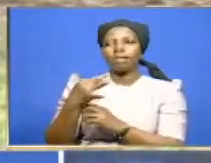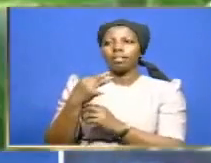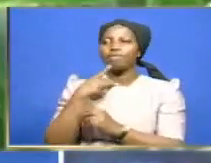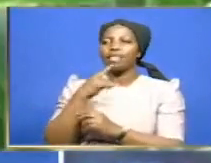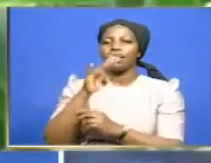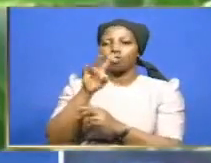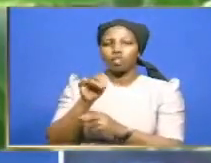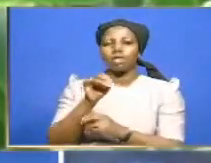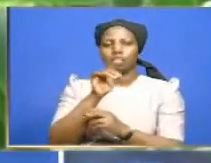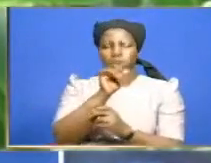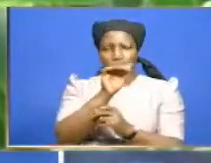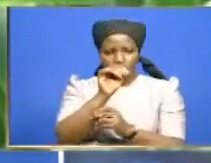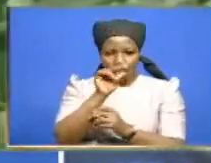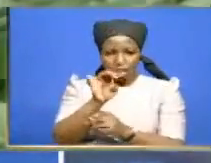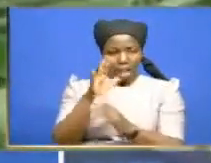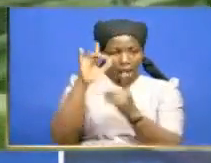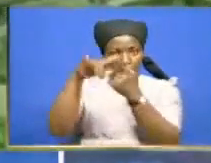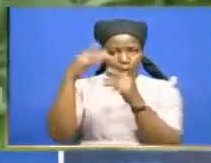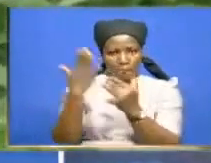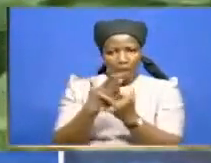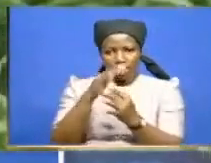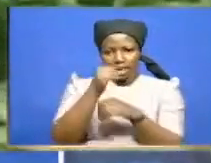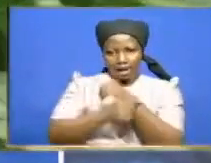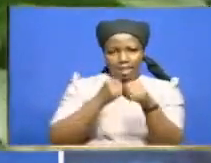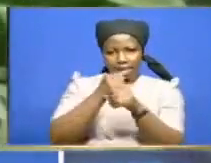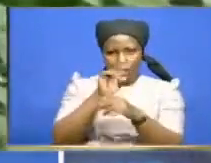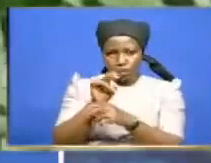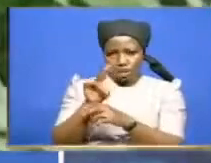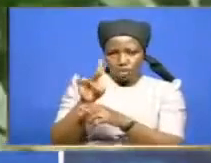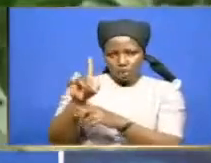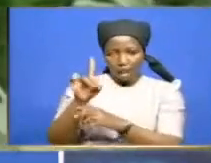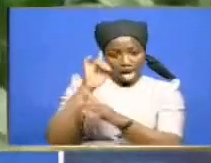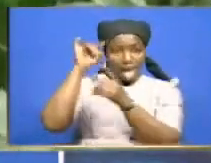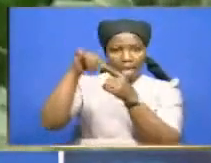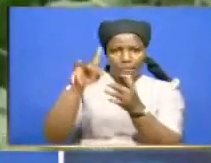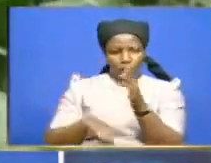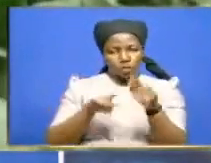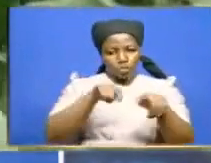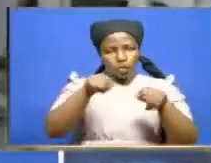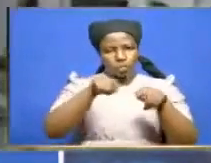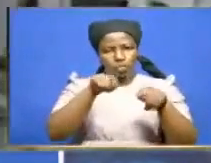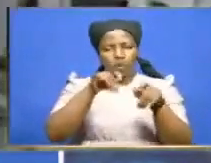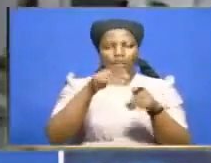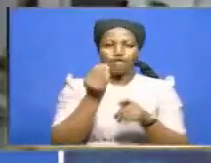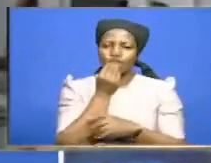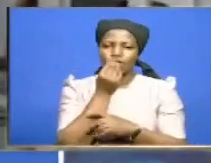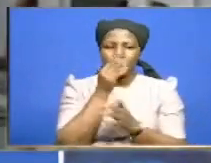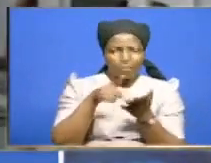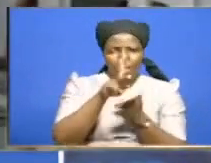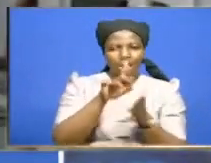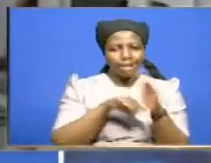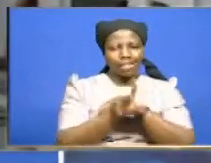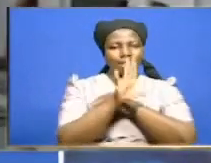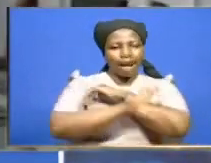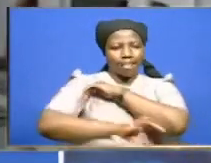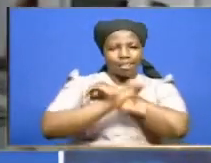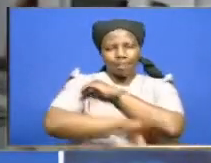tons by mid-2021 in a bid to stabilize food prices in the country. Our aim is to support